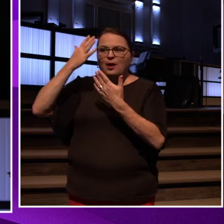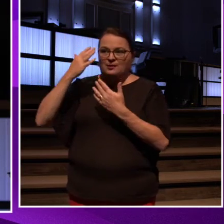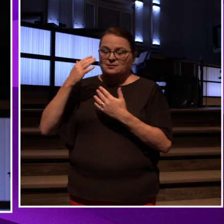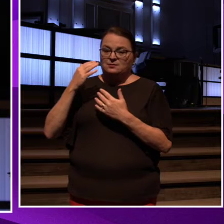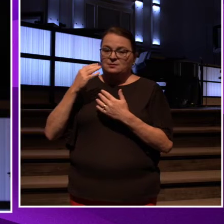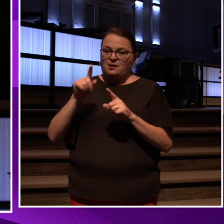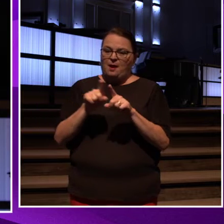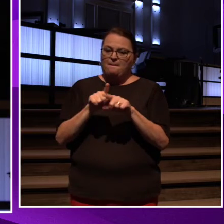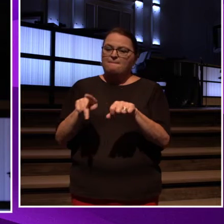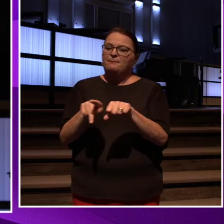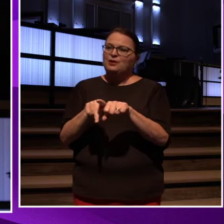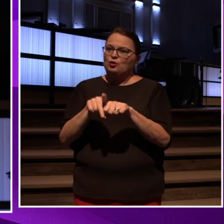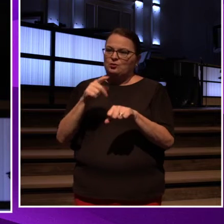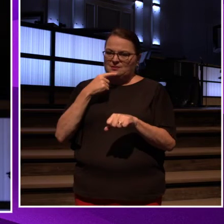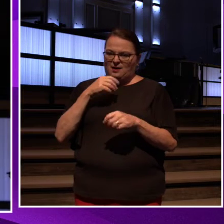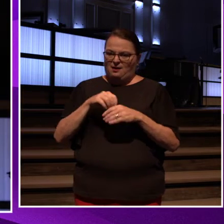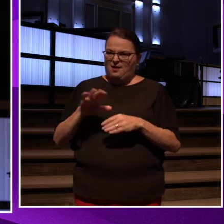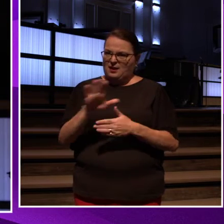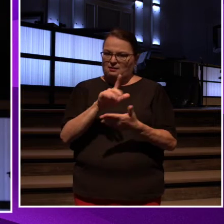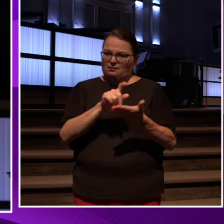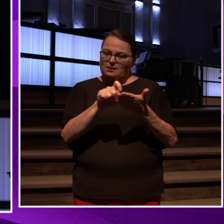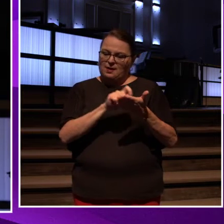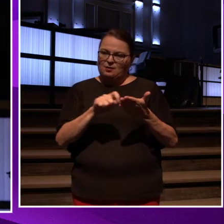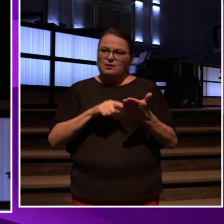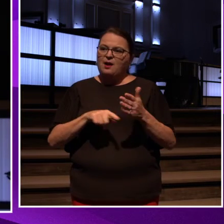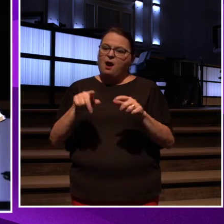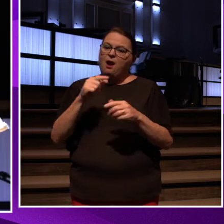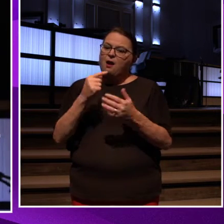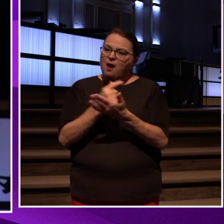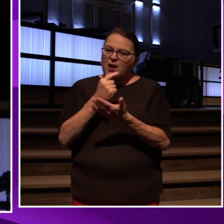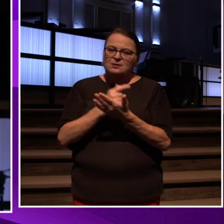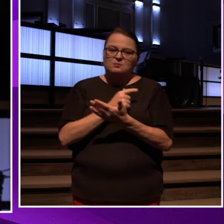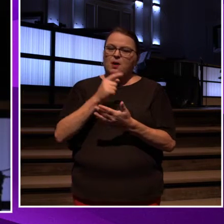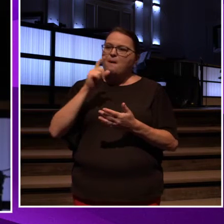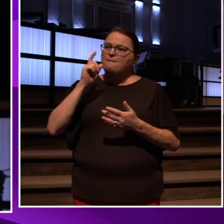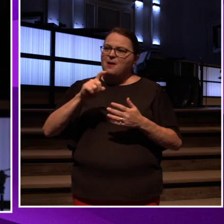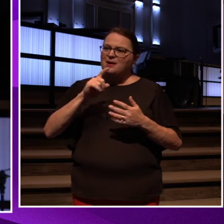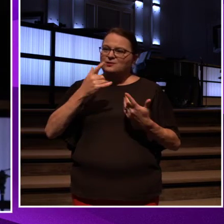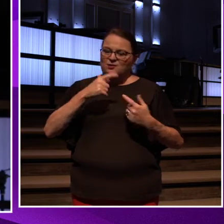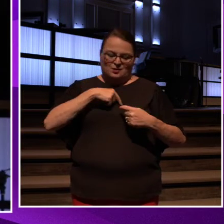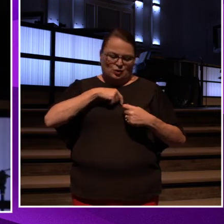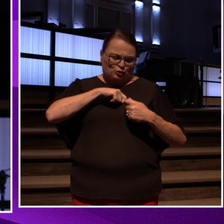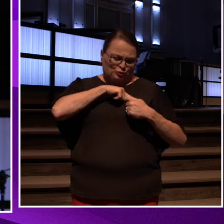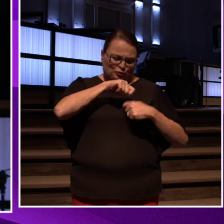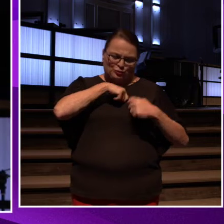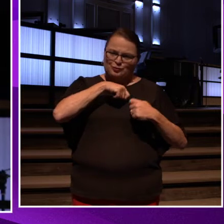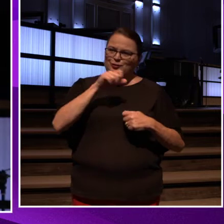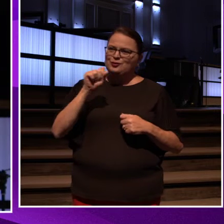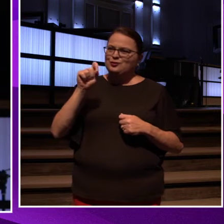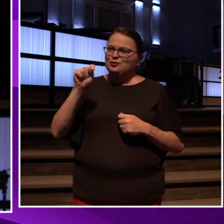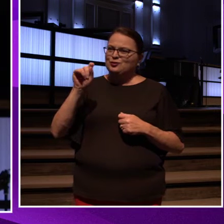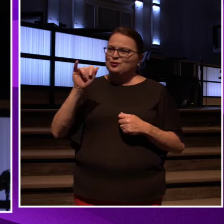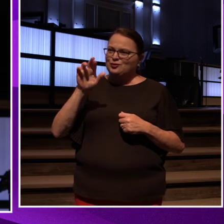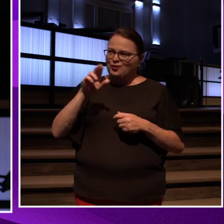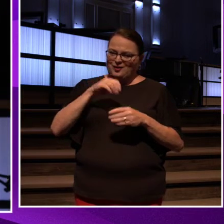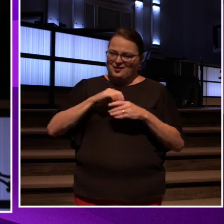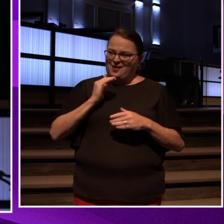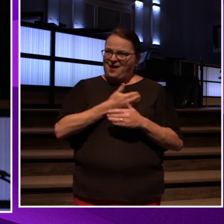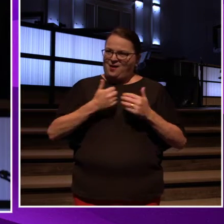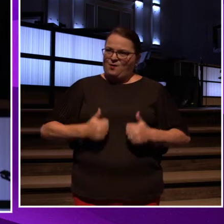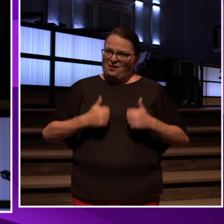as Peter says in his letter. The gospel has to do a stirring work in your life before it can do the fulfilling